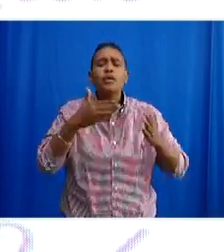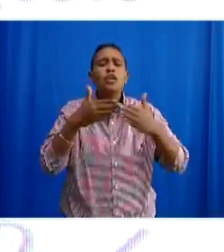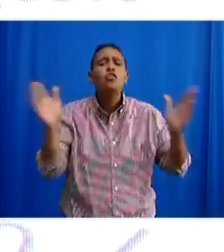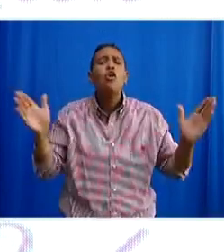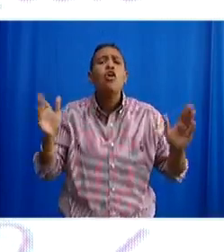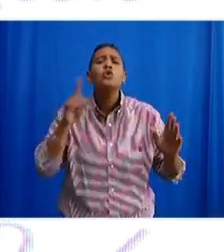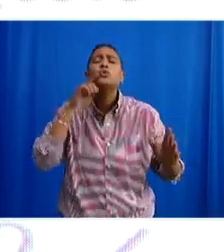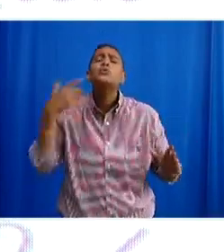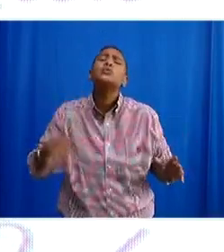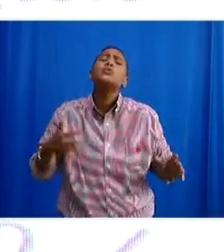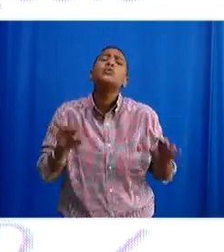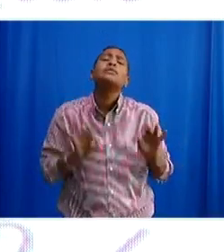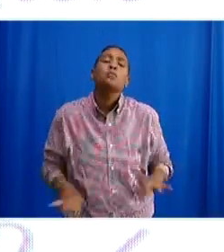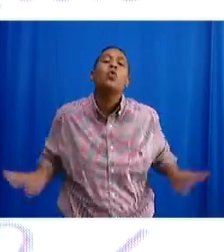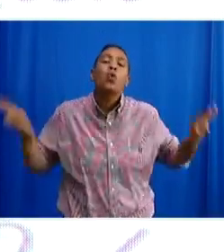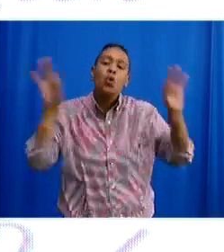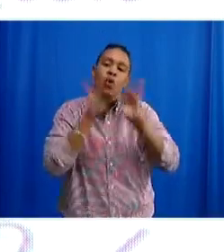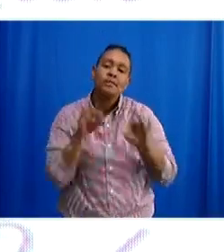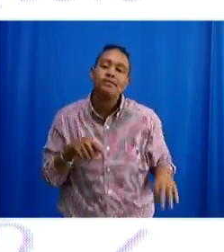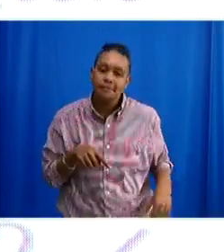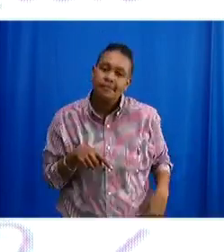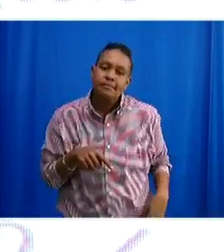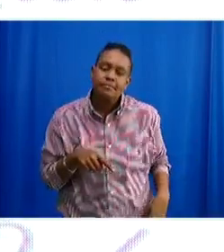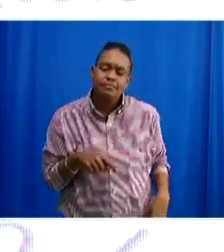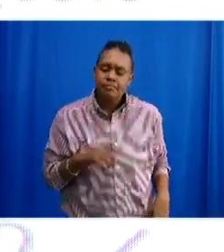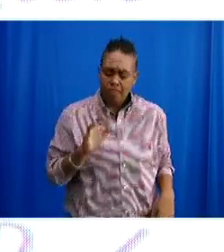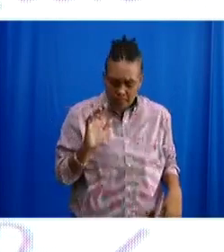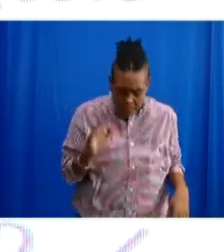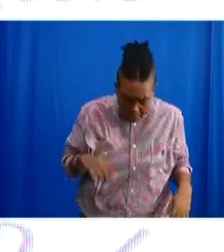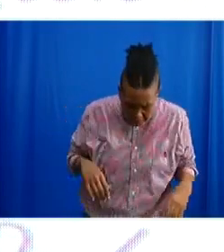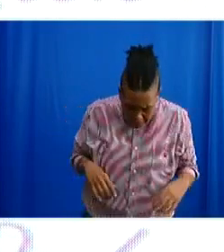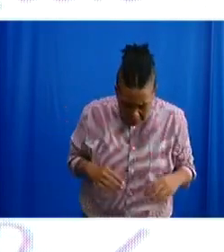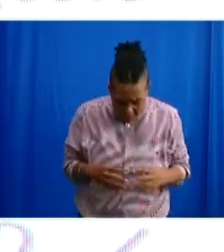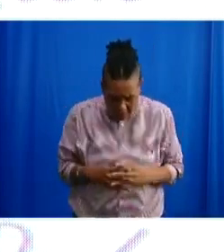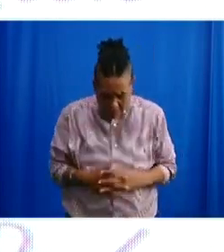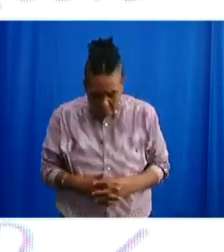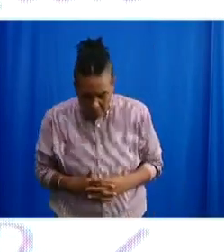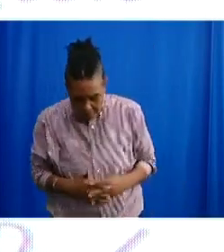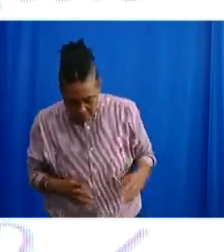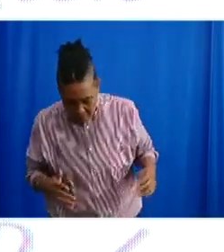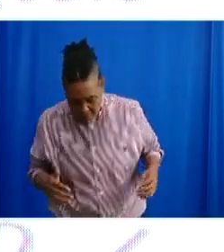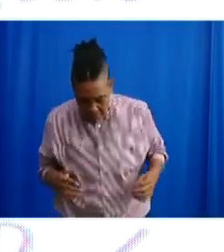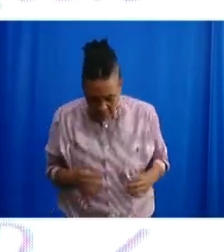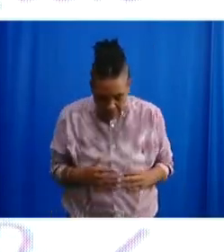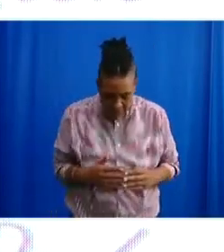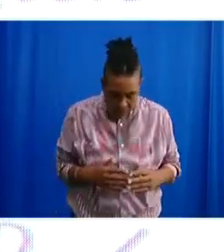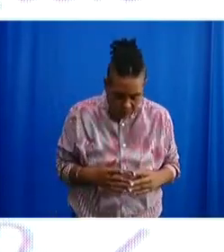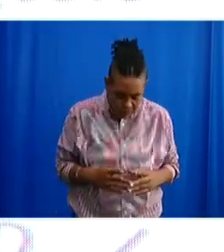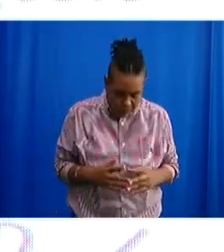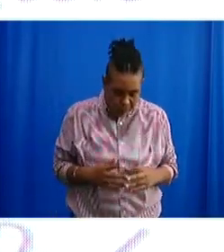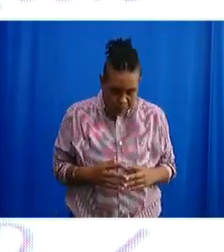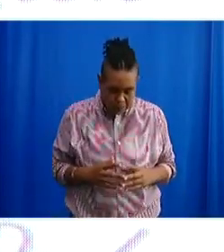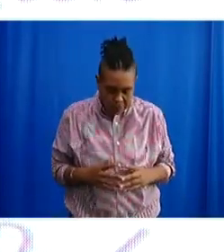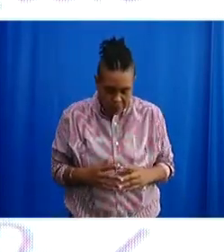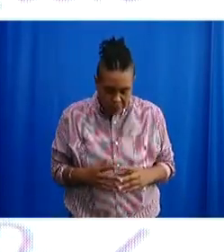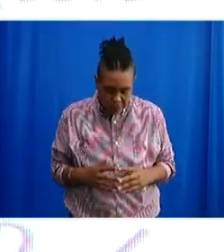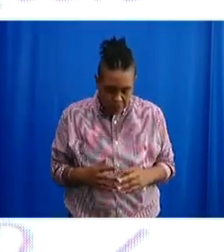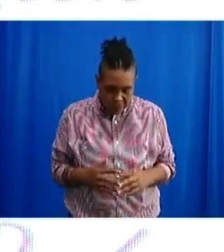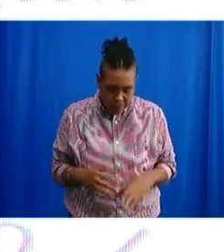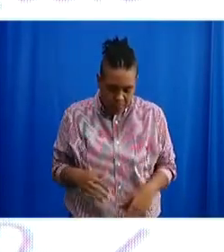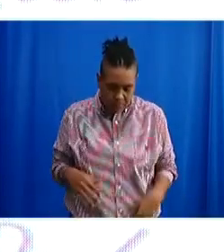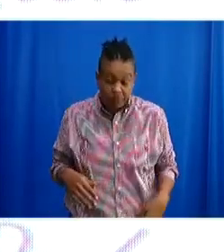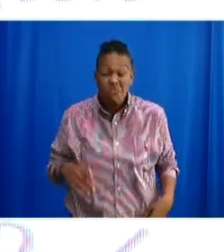is so critically important. Now, there was a time that ministers of finance were not